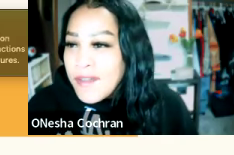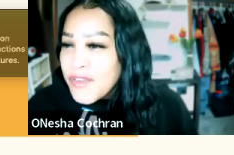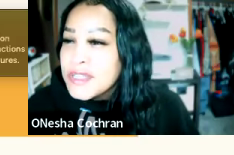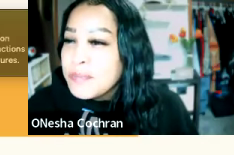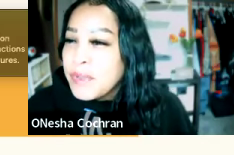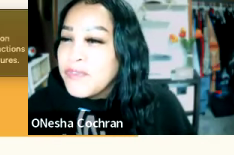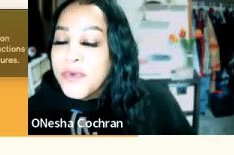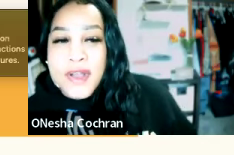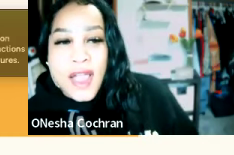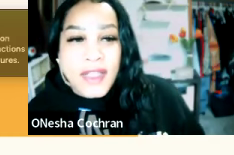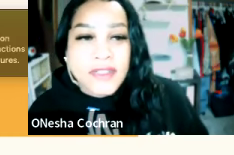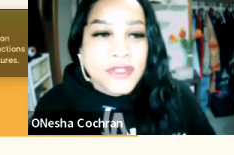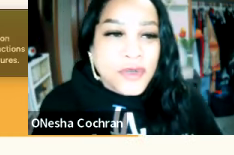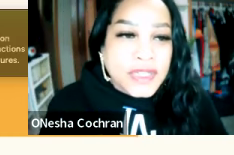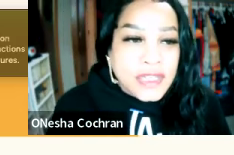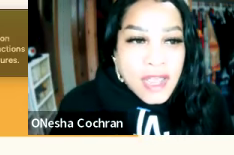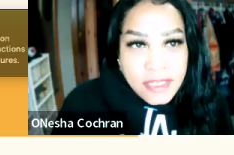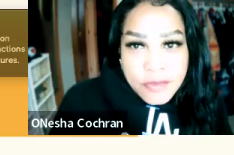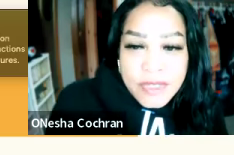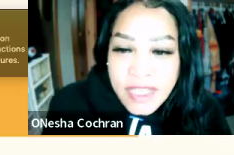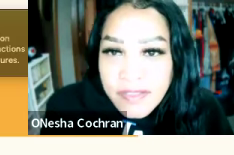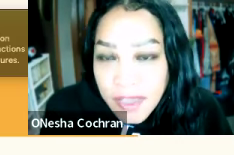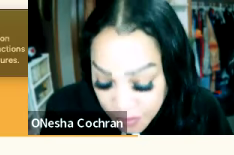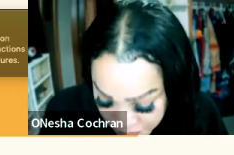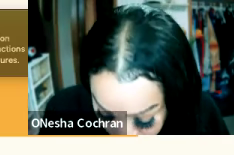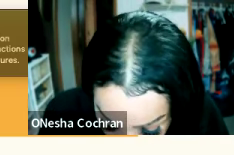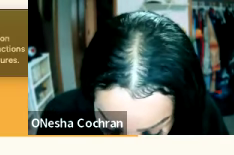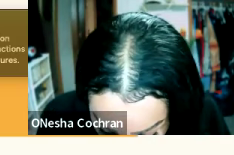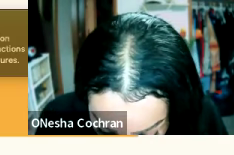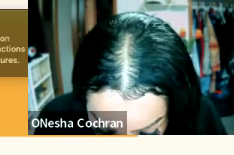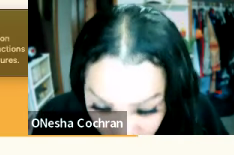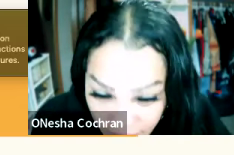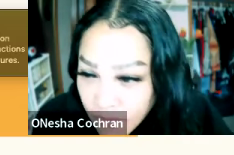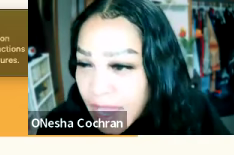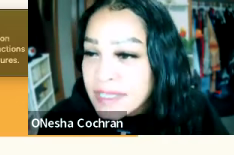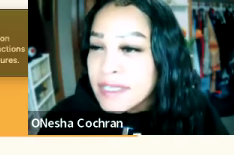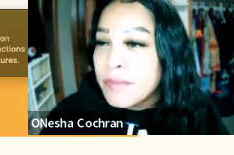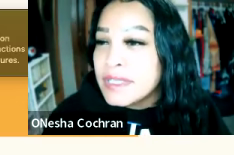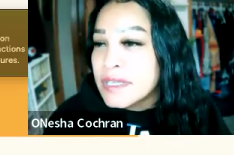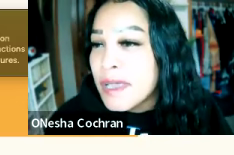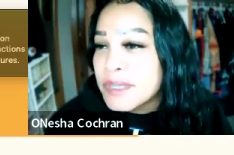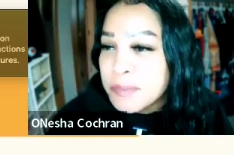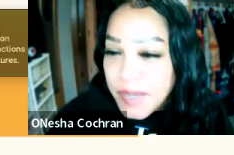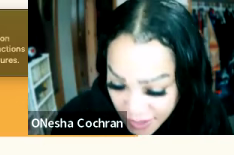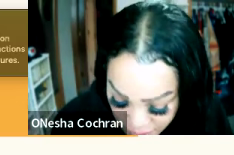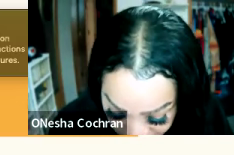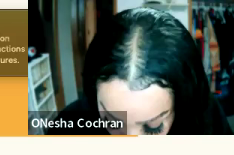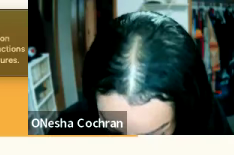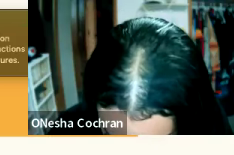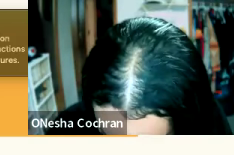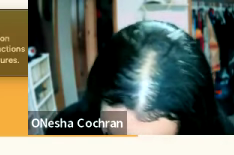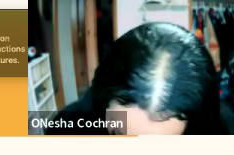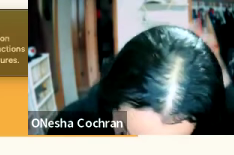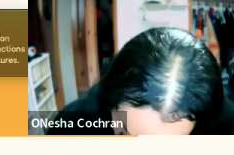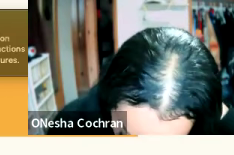Yeah, and first, before I answer the question, I just want to say thank you to you guys for asking me to come and speak,